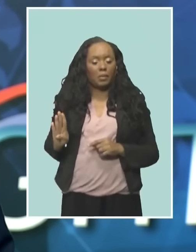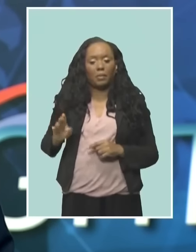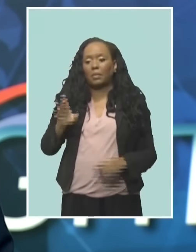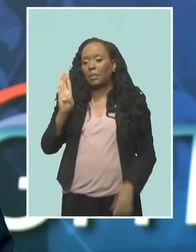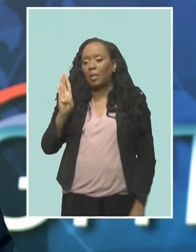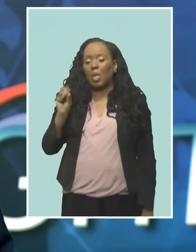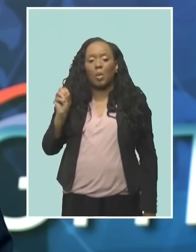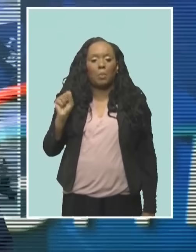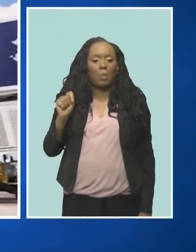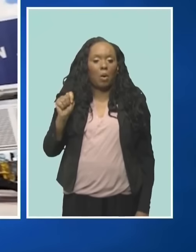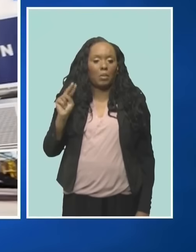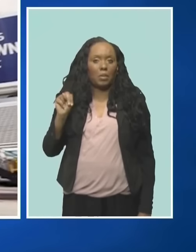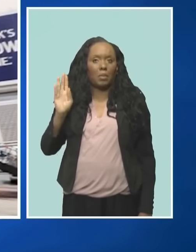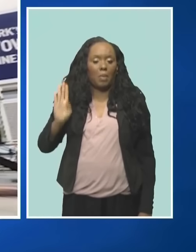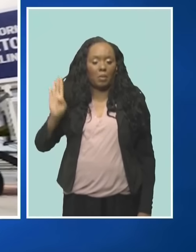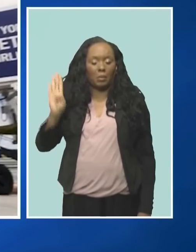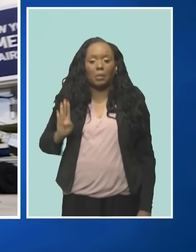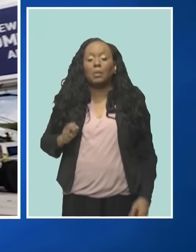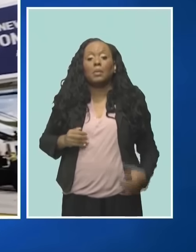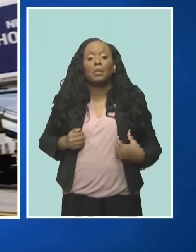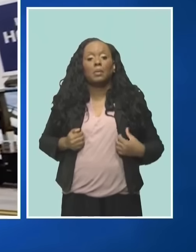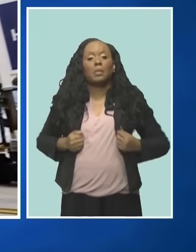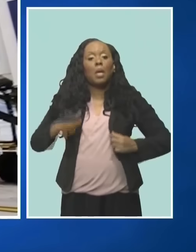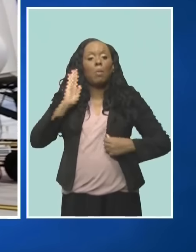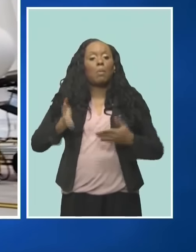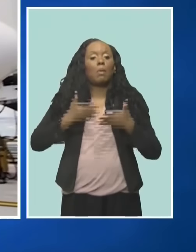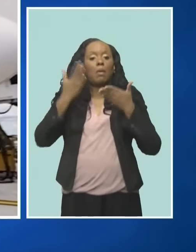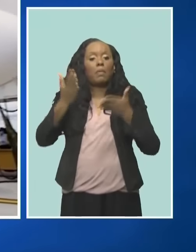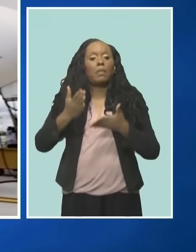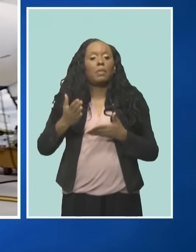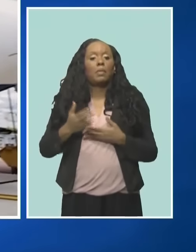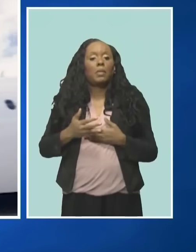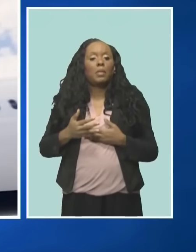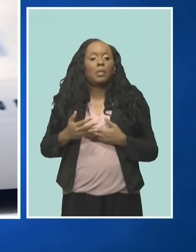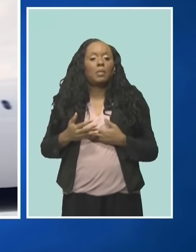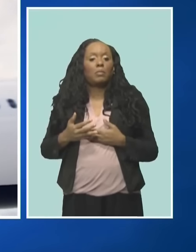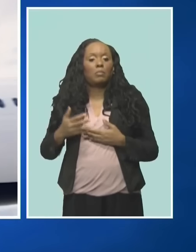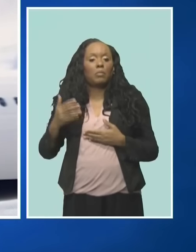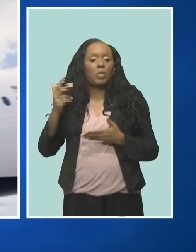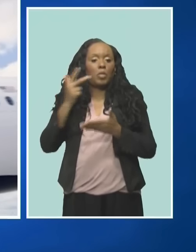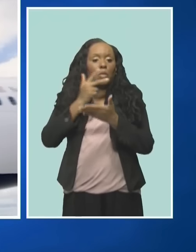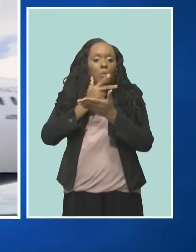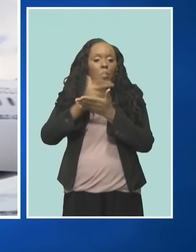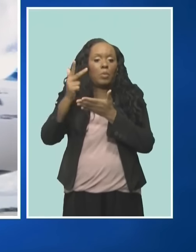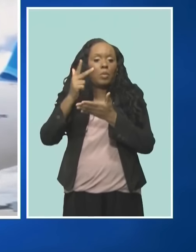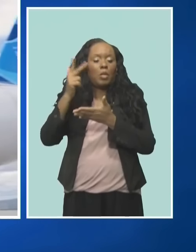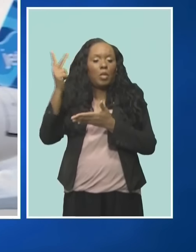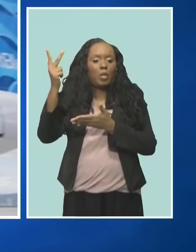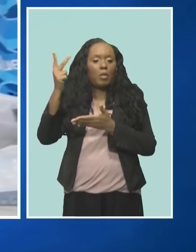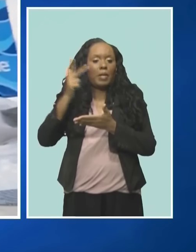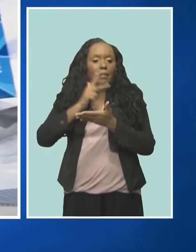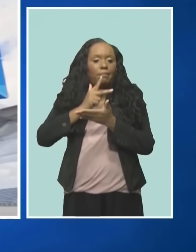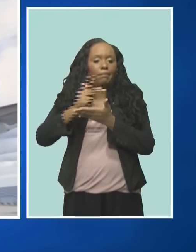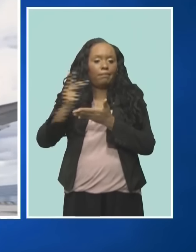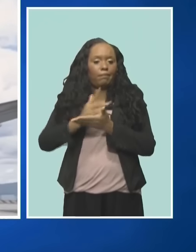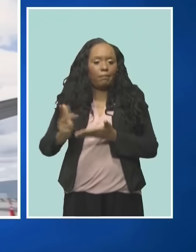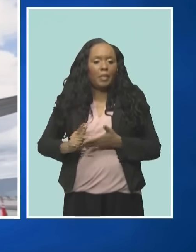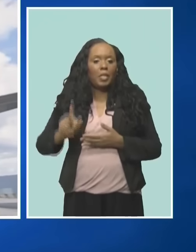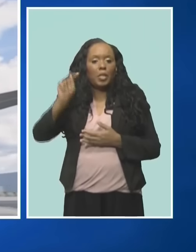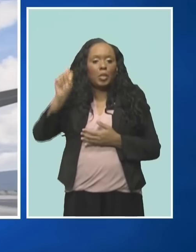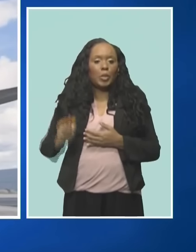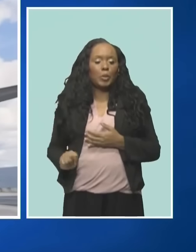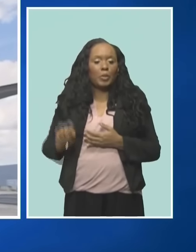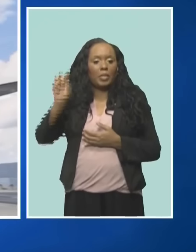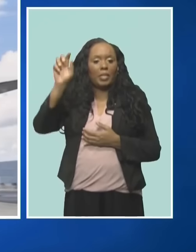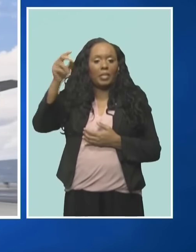carrier has announced its intention to offer 3 weekly flights on Tuesdays, Thursdays, and Saturdays during the winter season.